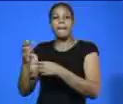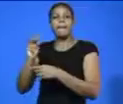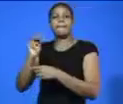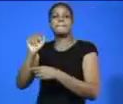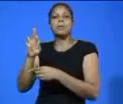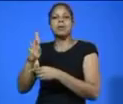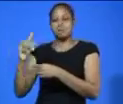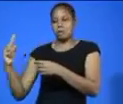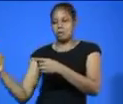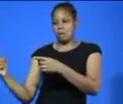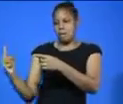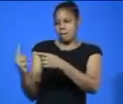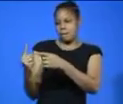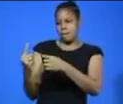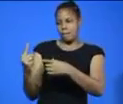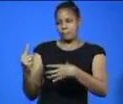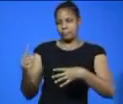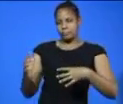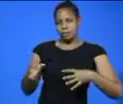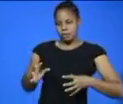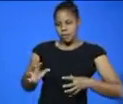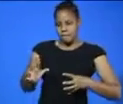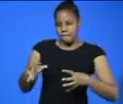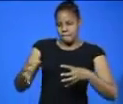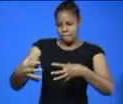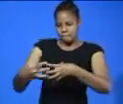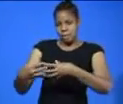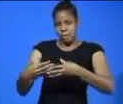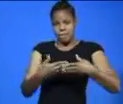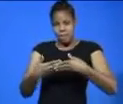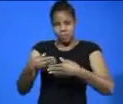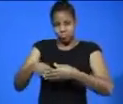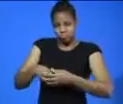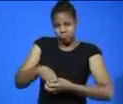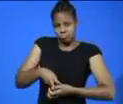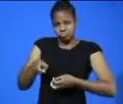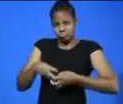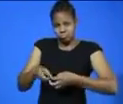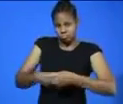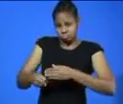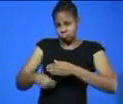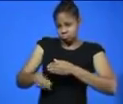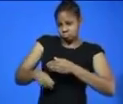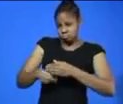baby inside Elizabeth's womb jumped.